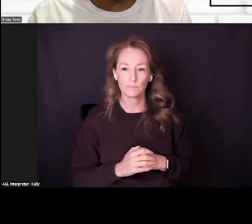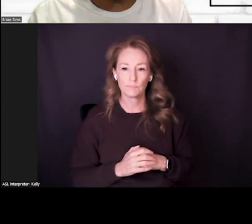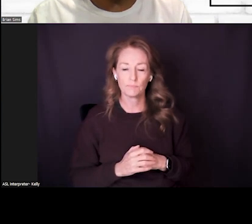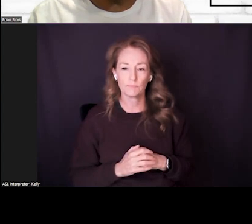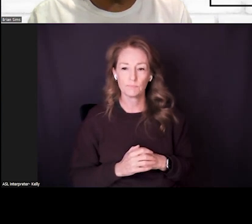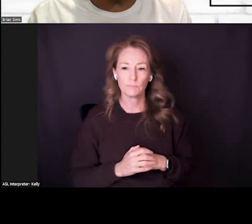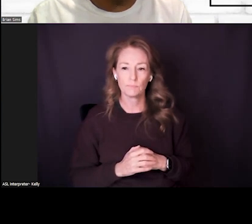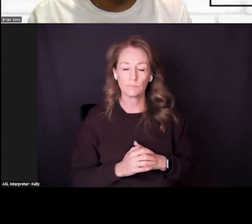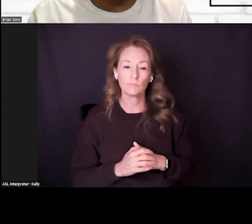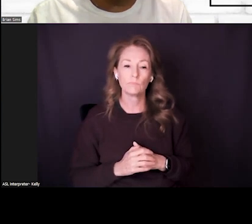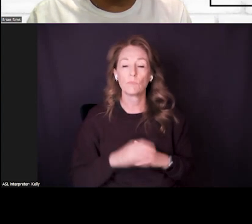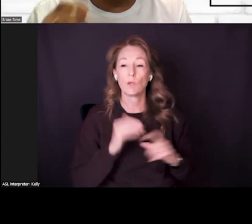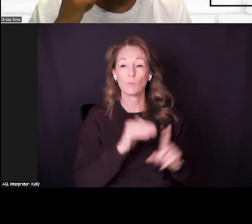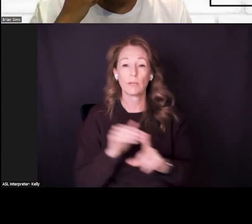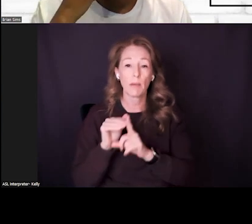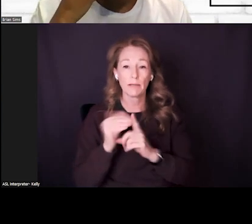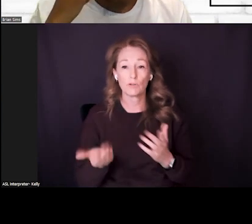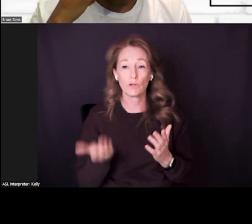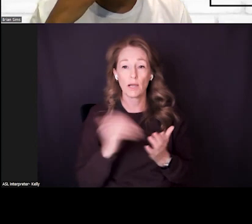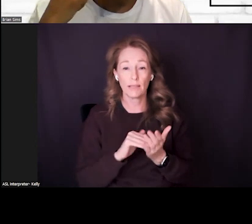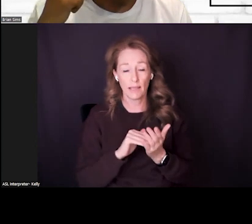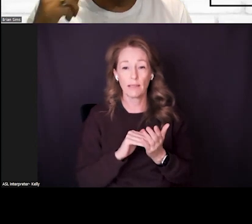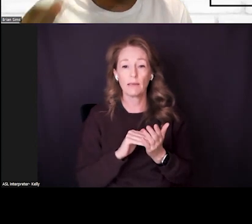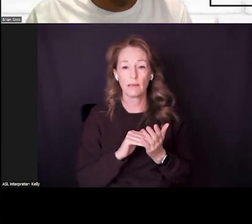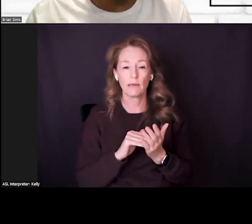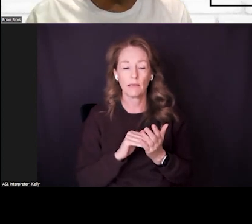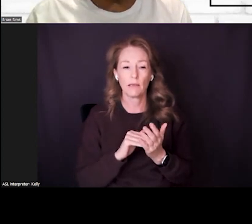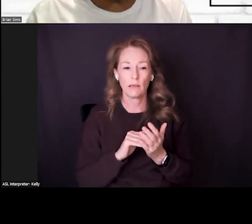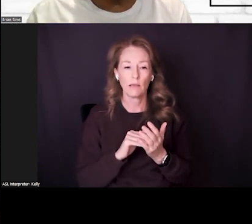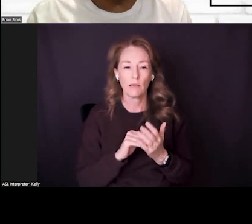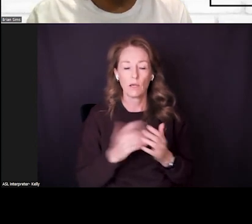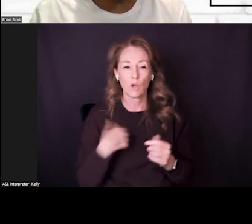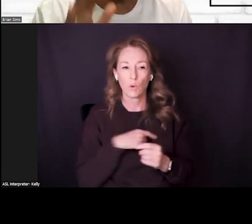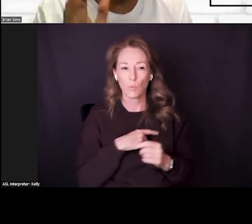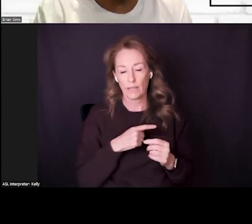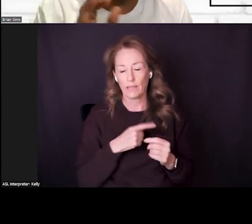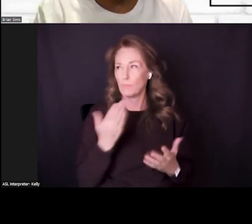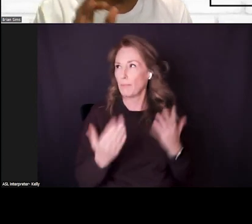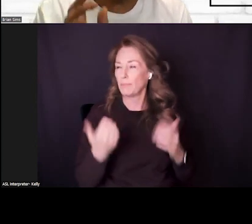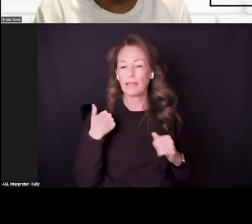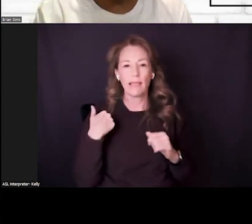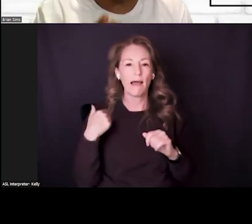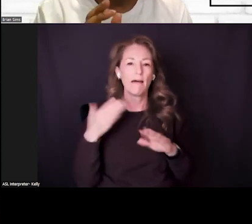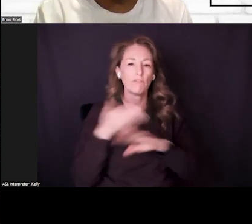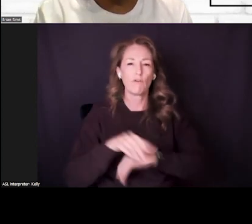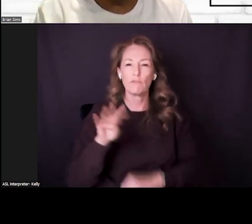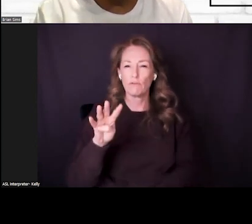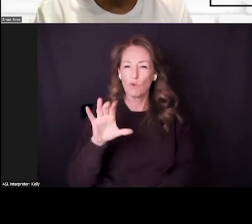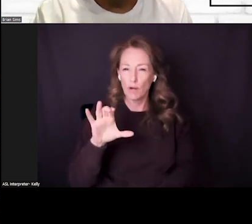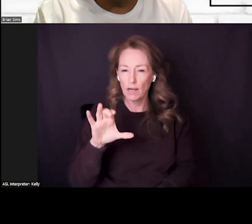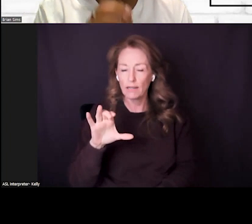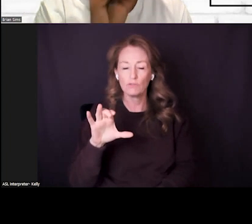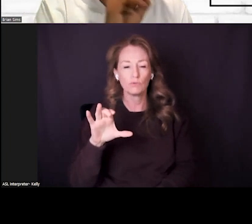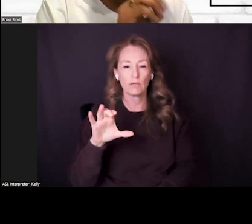And this is a reminder again that as of this point, we have nearly and probably at this point over 400 unique